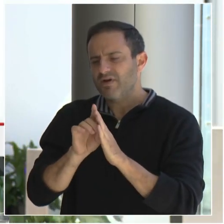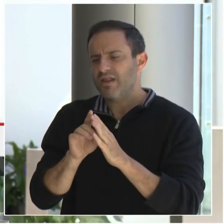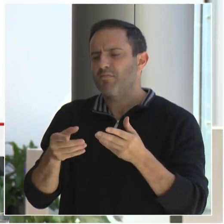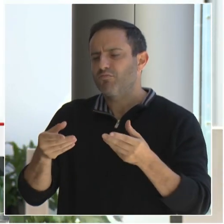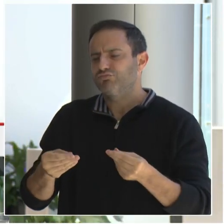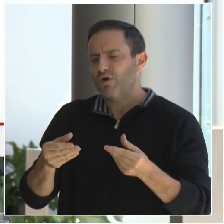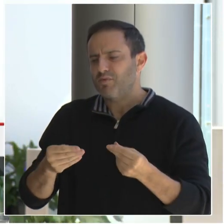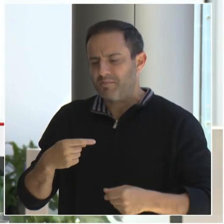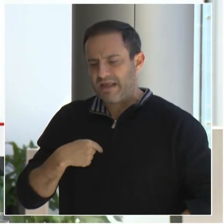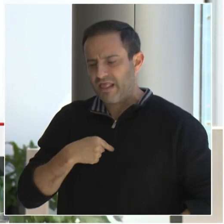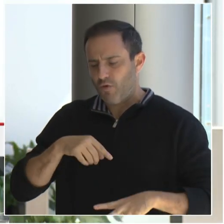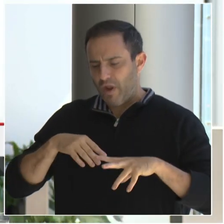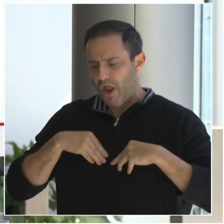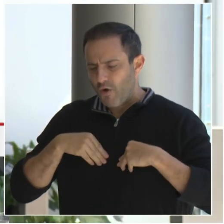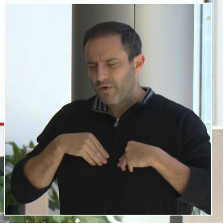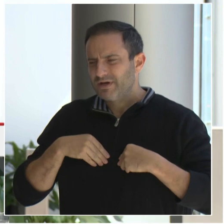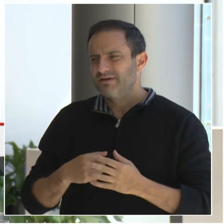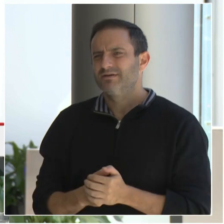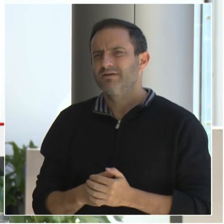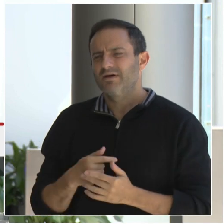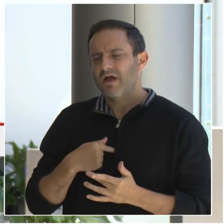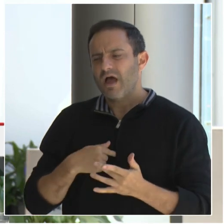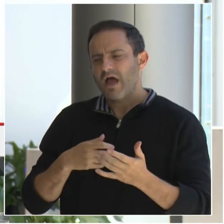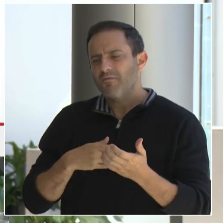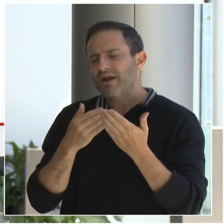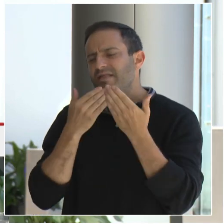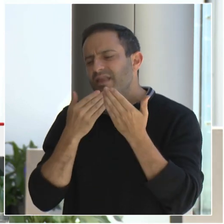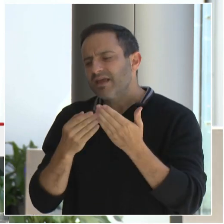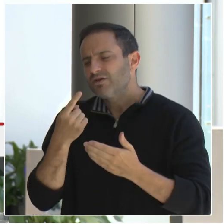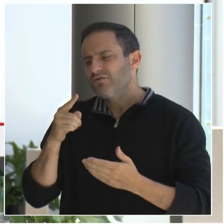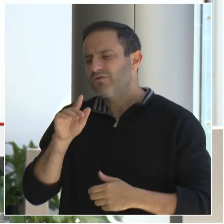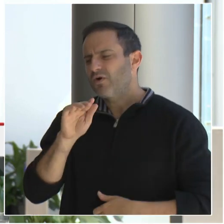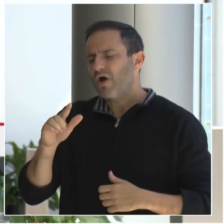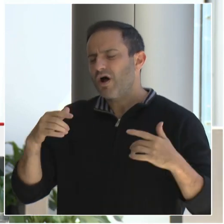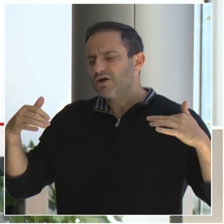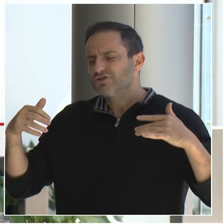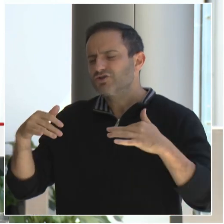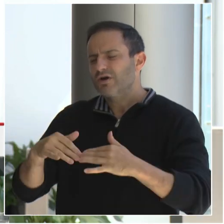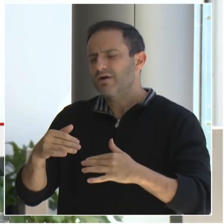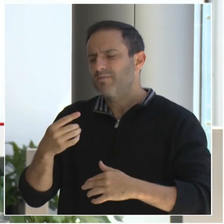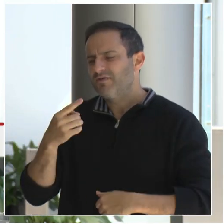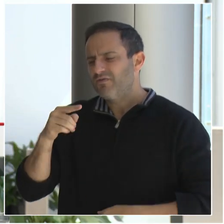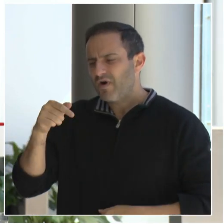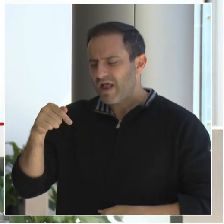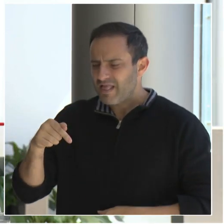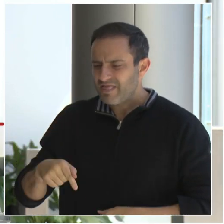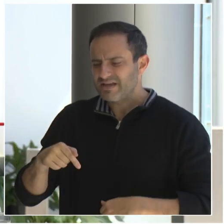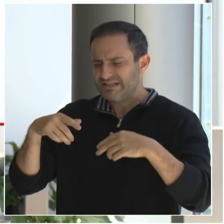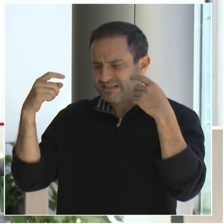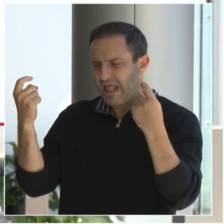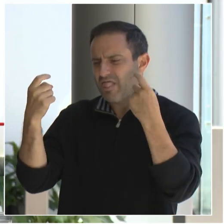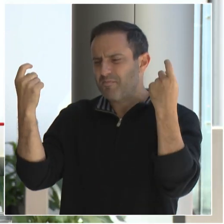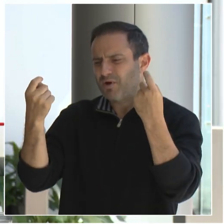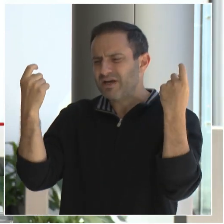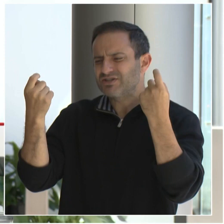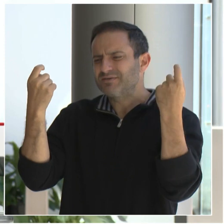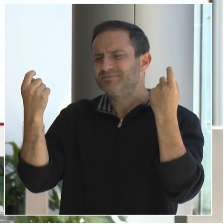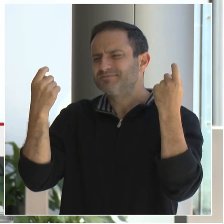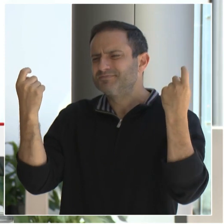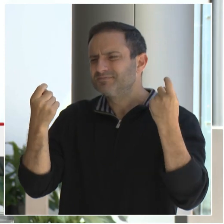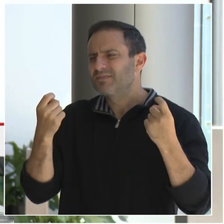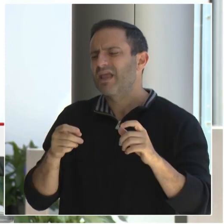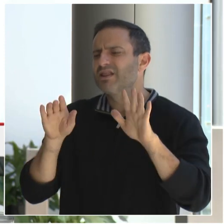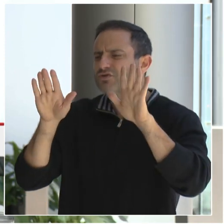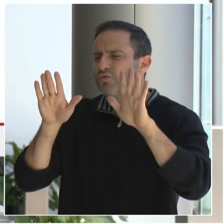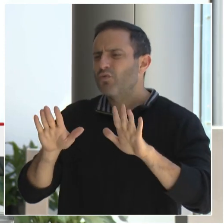own. Again, I want to thank you all for being here for this wonderful and long time coming celebration, and it really is great to see